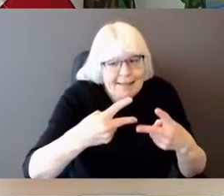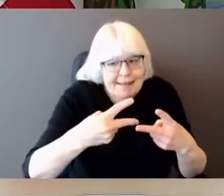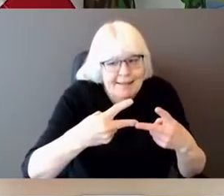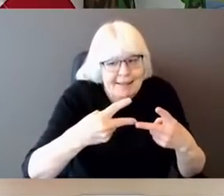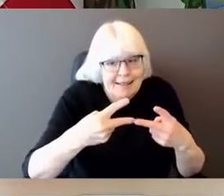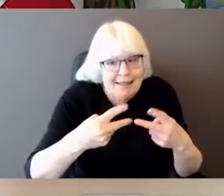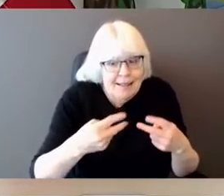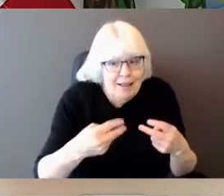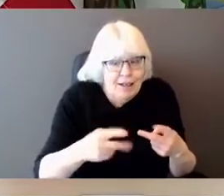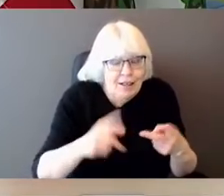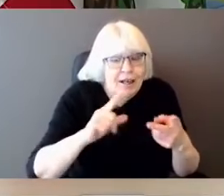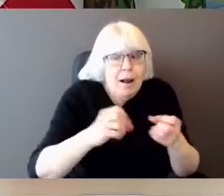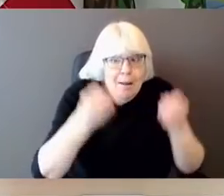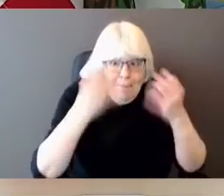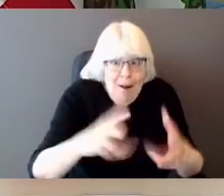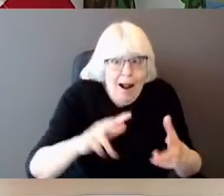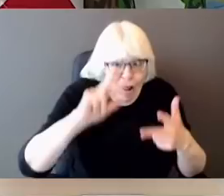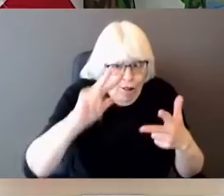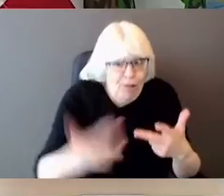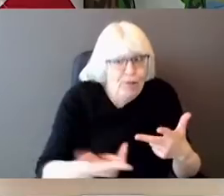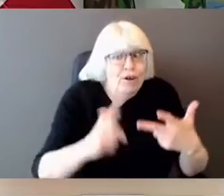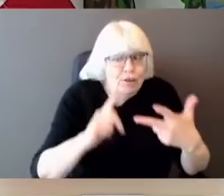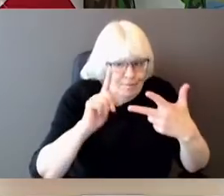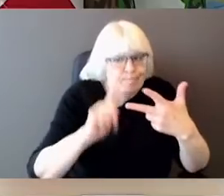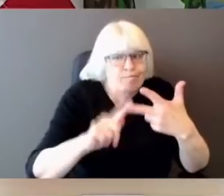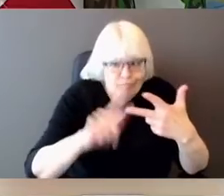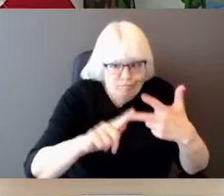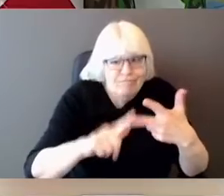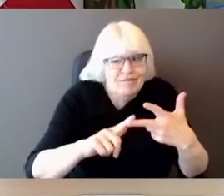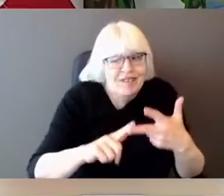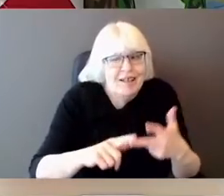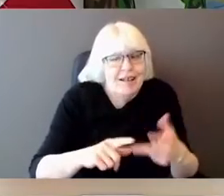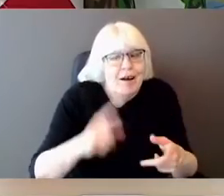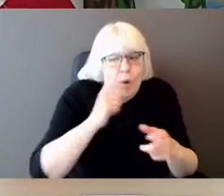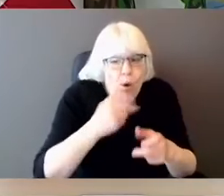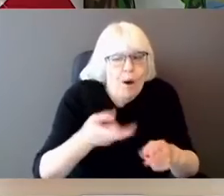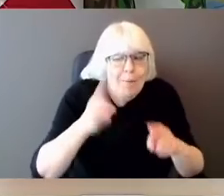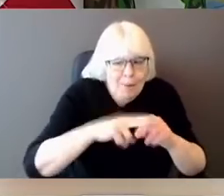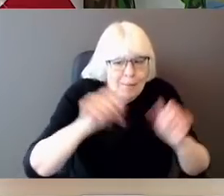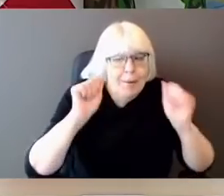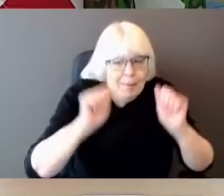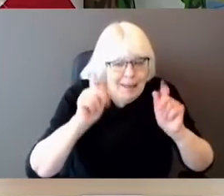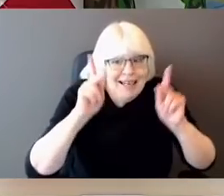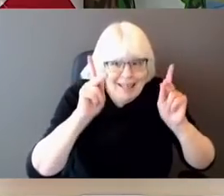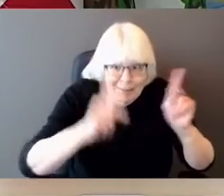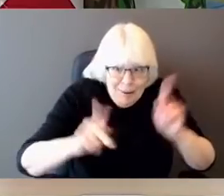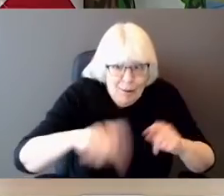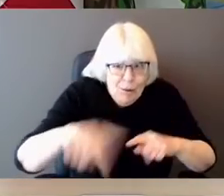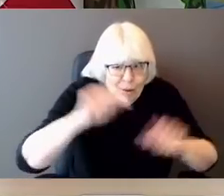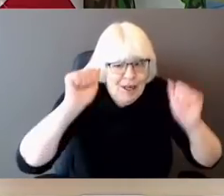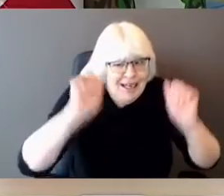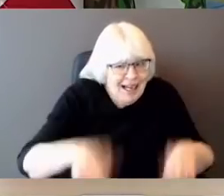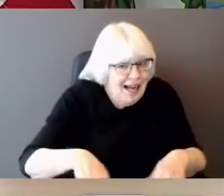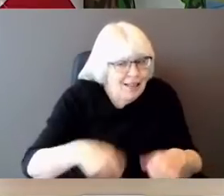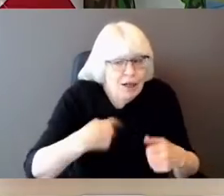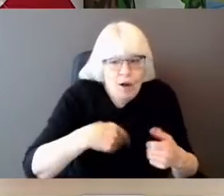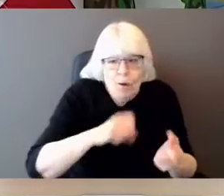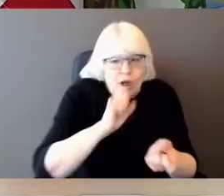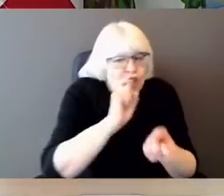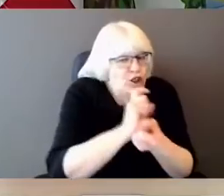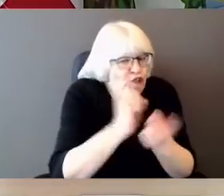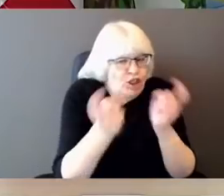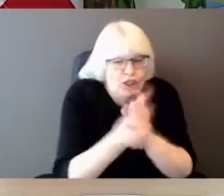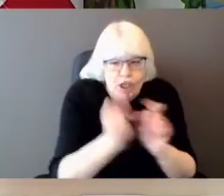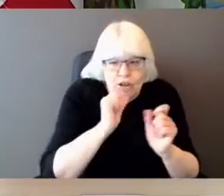across the eligible population for boosters. So we are not changing the definition at this point, but